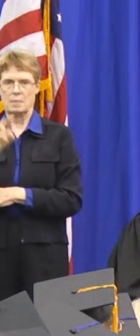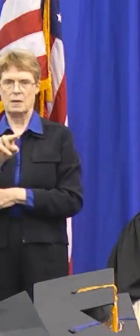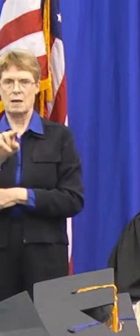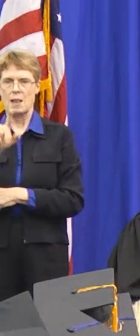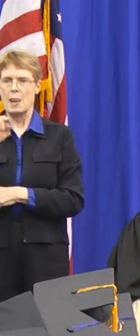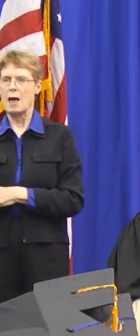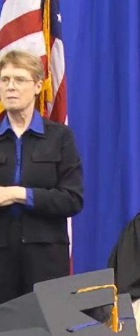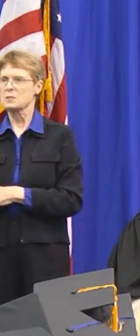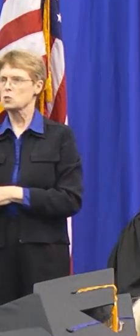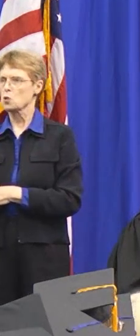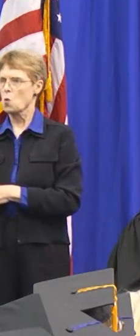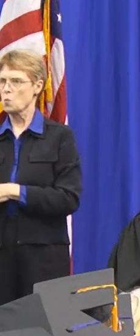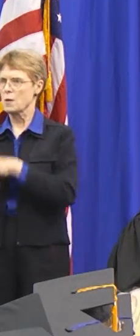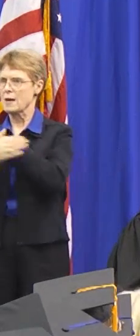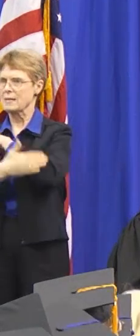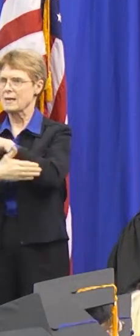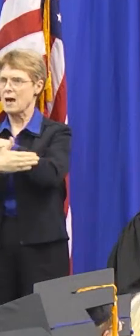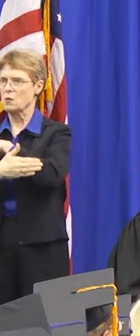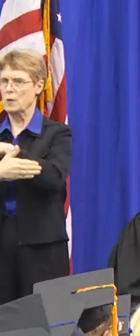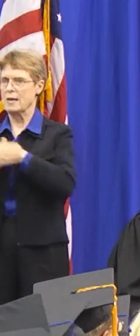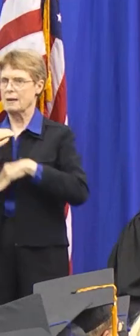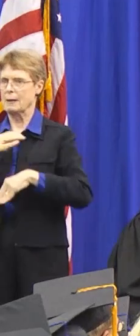County Commissioner Ben Harrison.